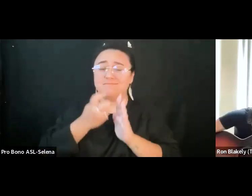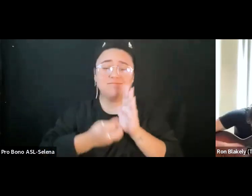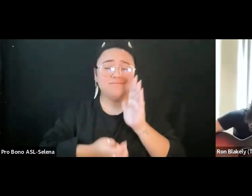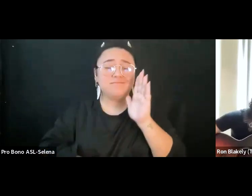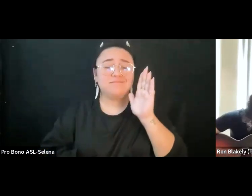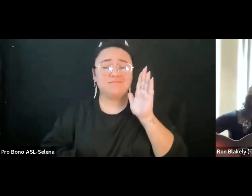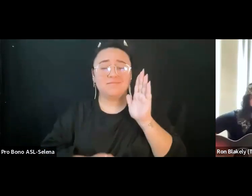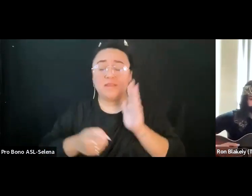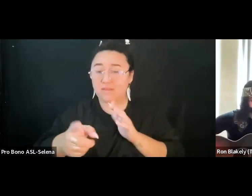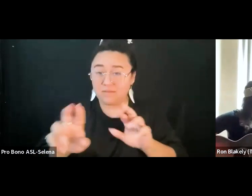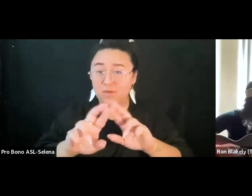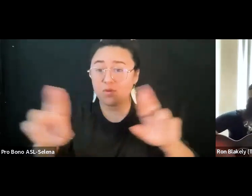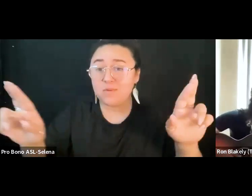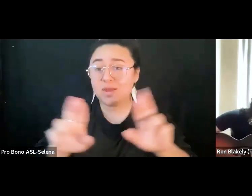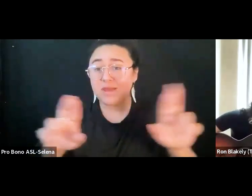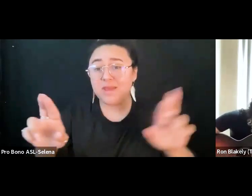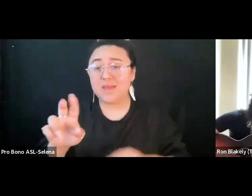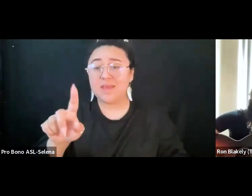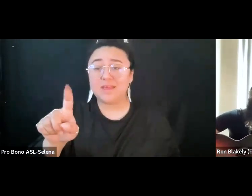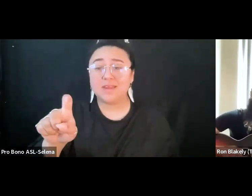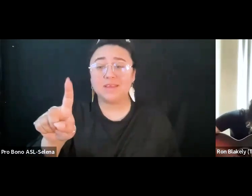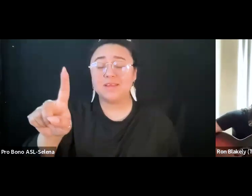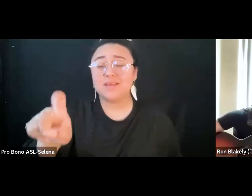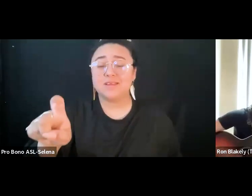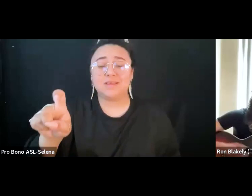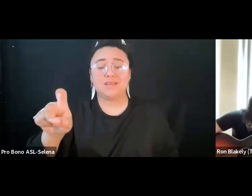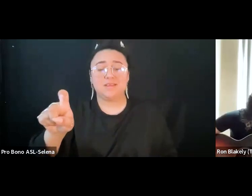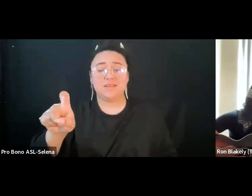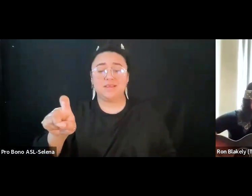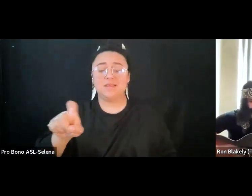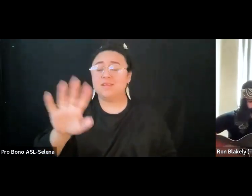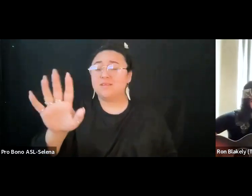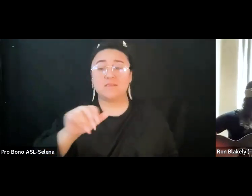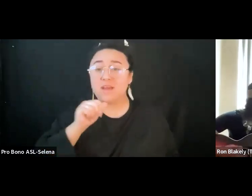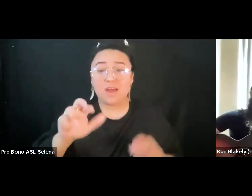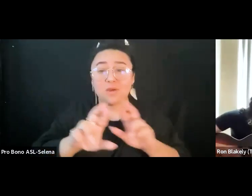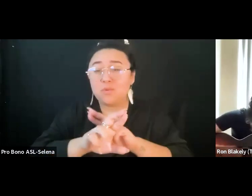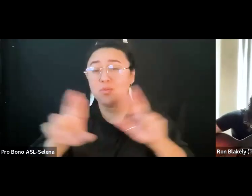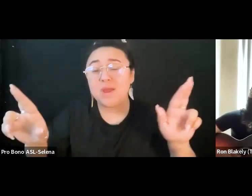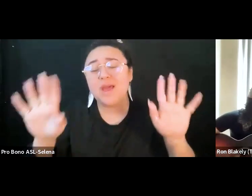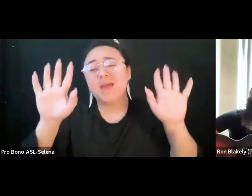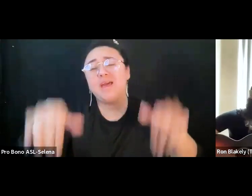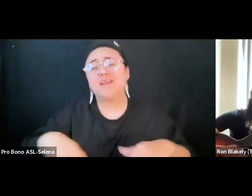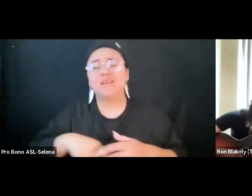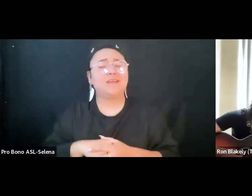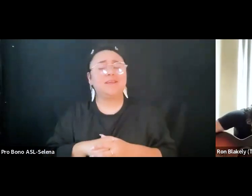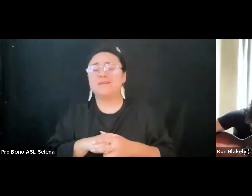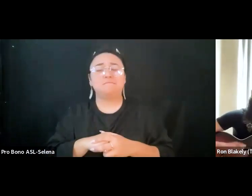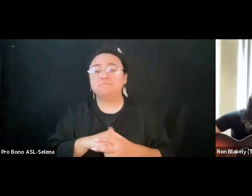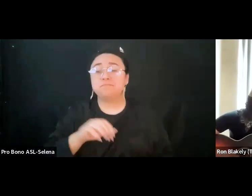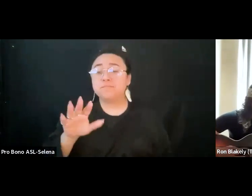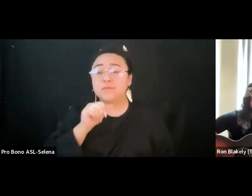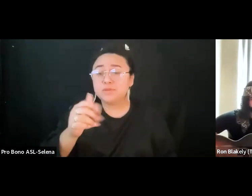ready. If you're ready, and if you're not